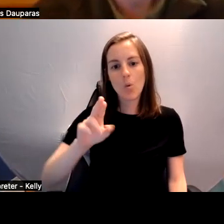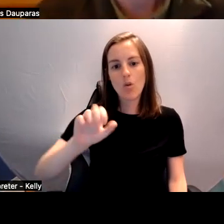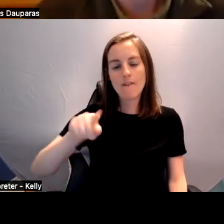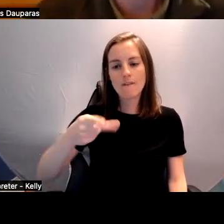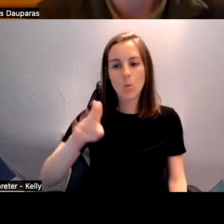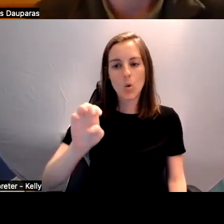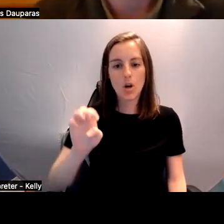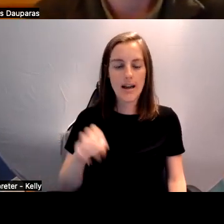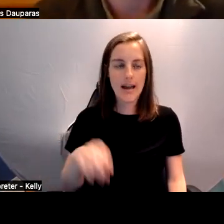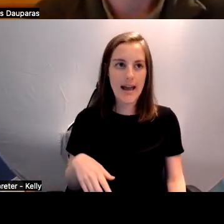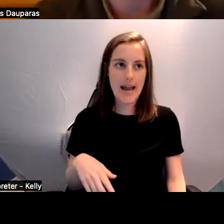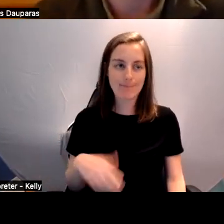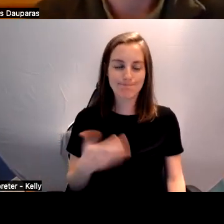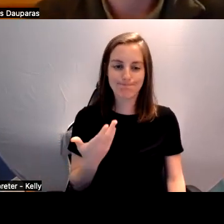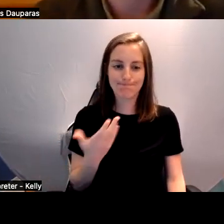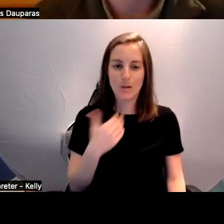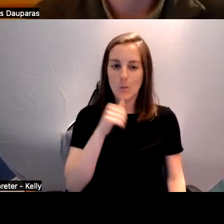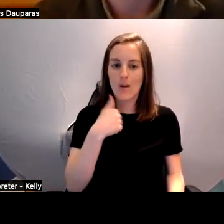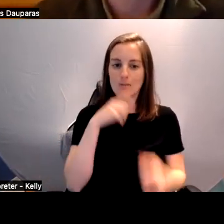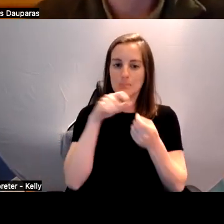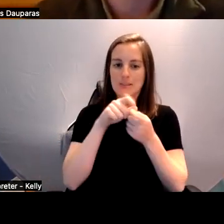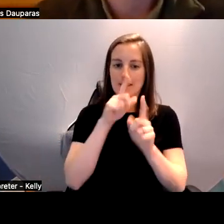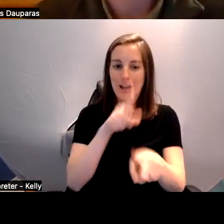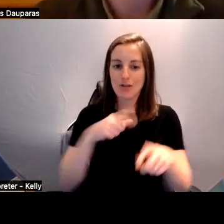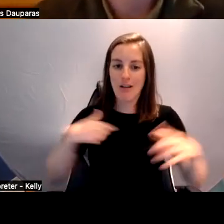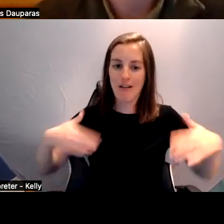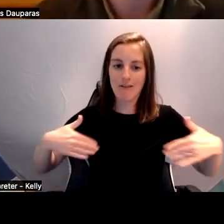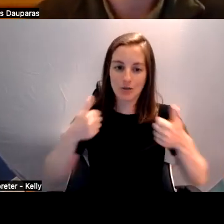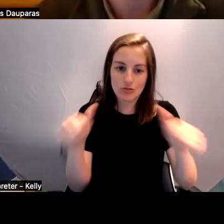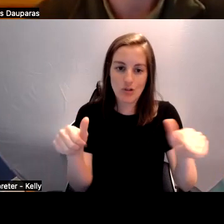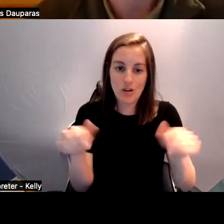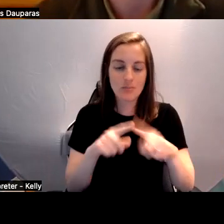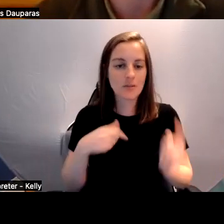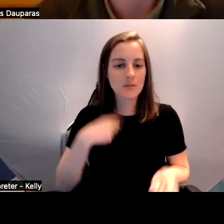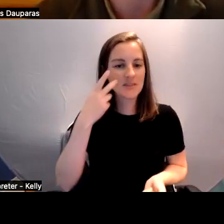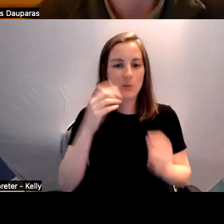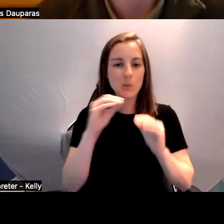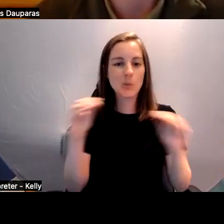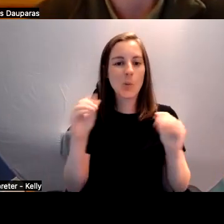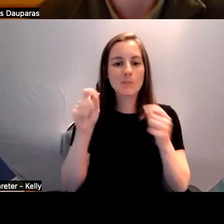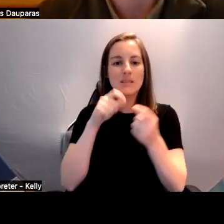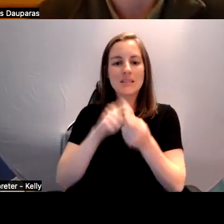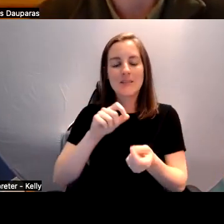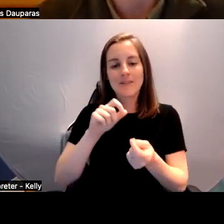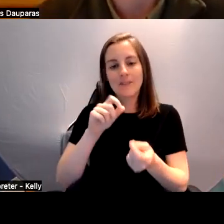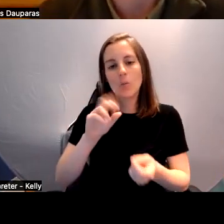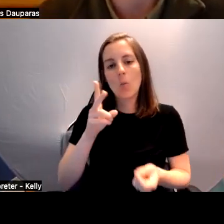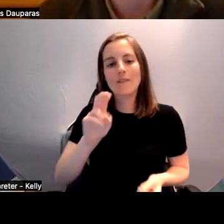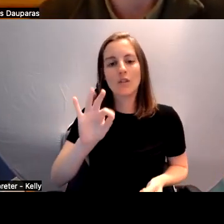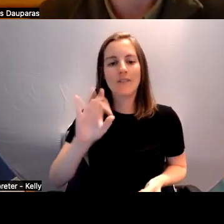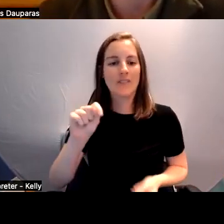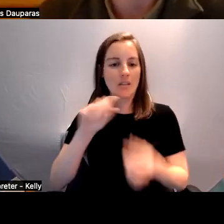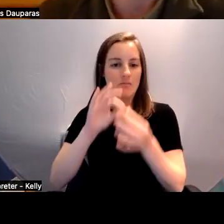I don't have a specific answer for this question. I don't know, I have not tried, but we haven't seen any specific overfitting on different topologies